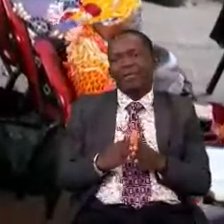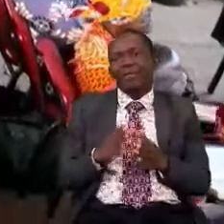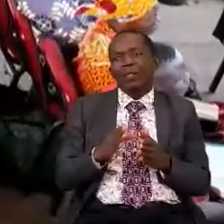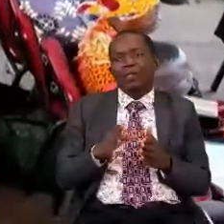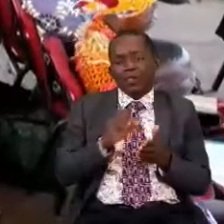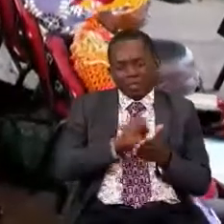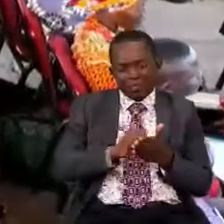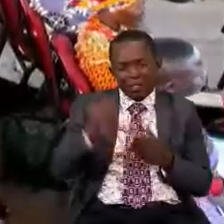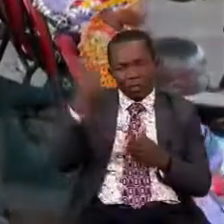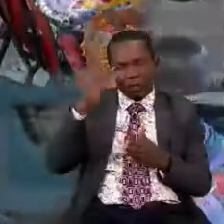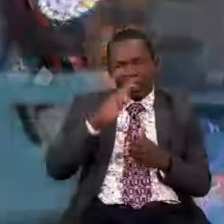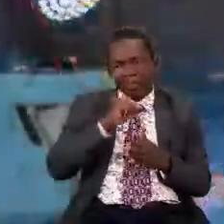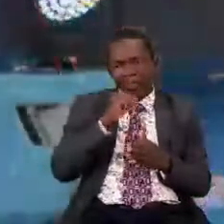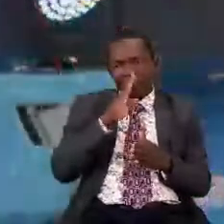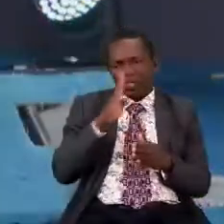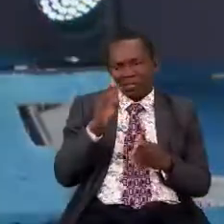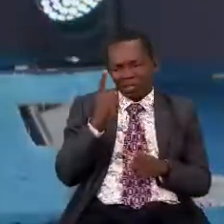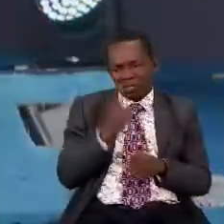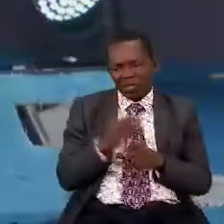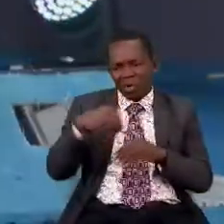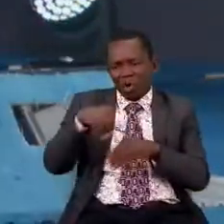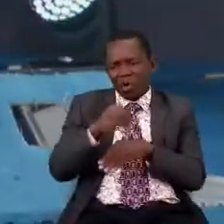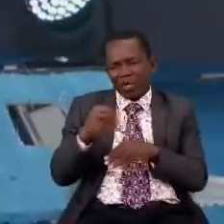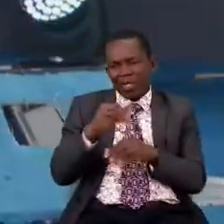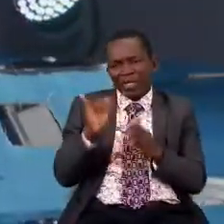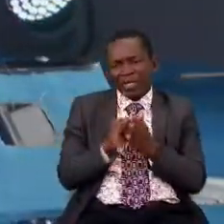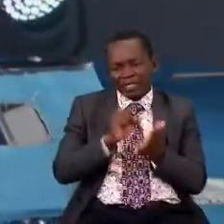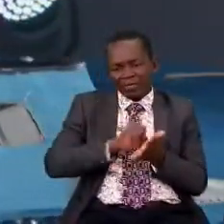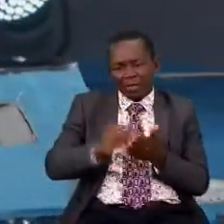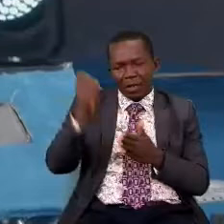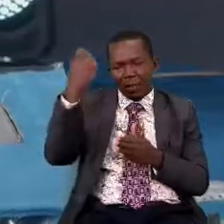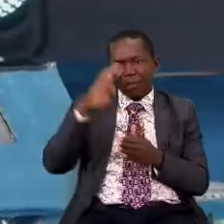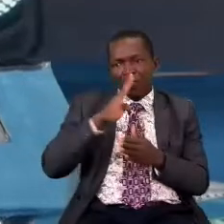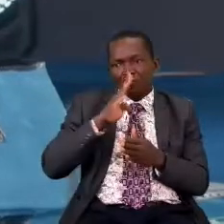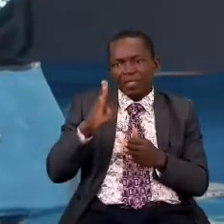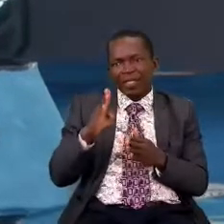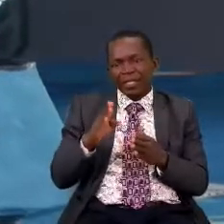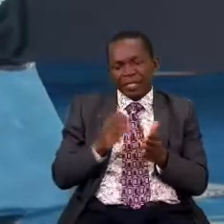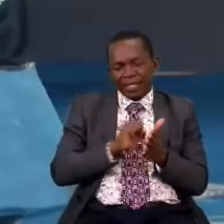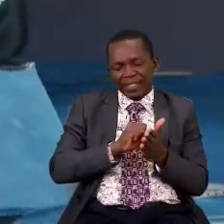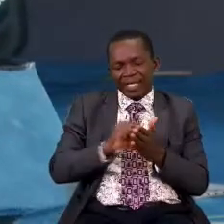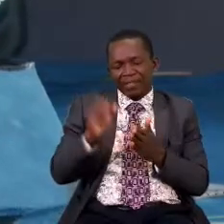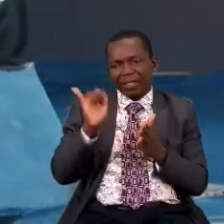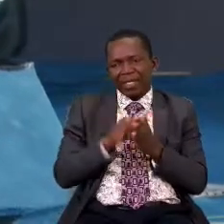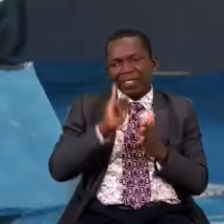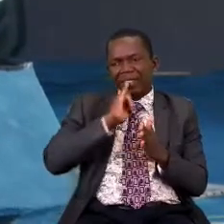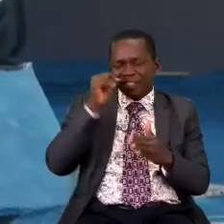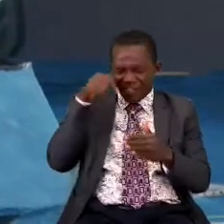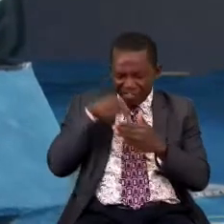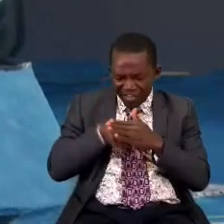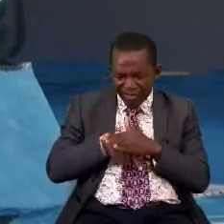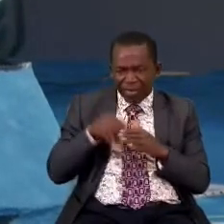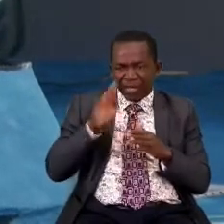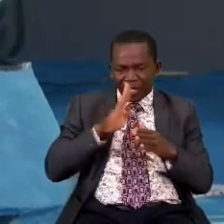is deep in your heart and deep in your soul, a deep experience. And then the power of the